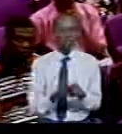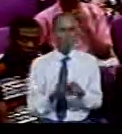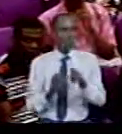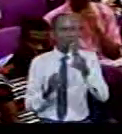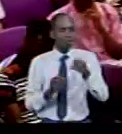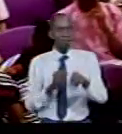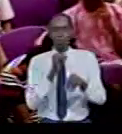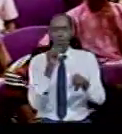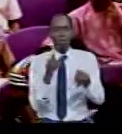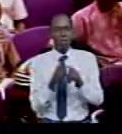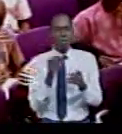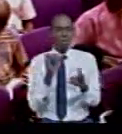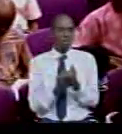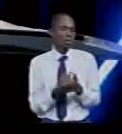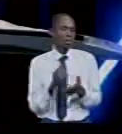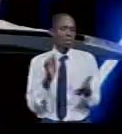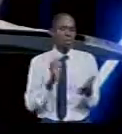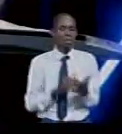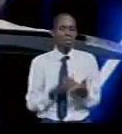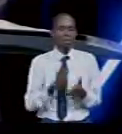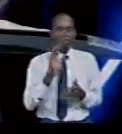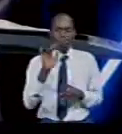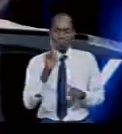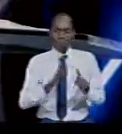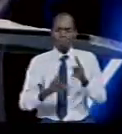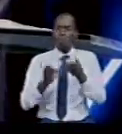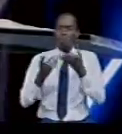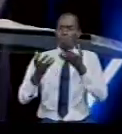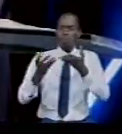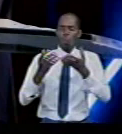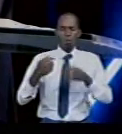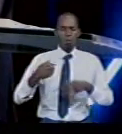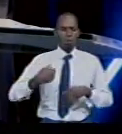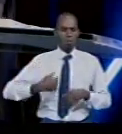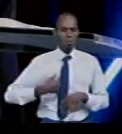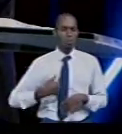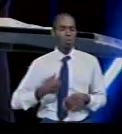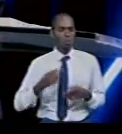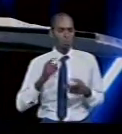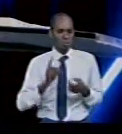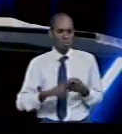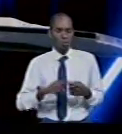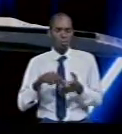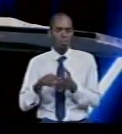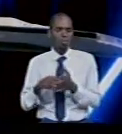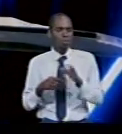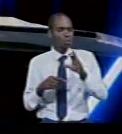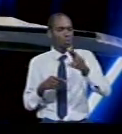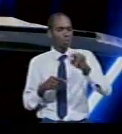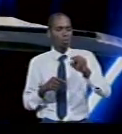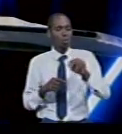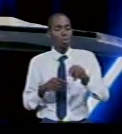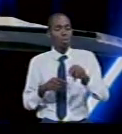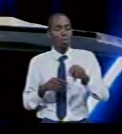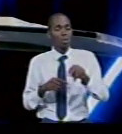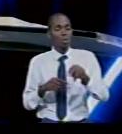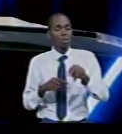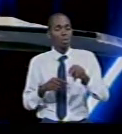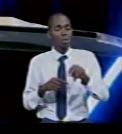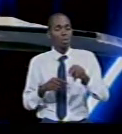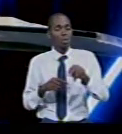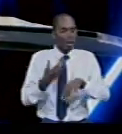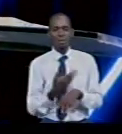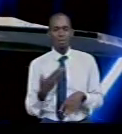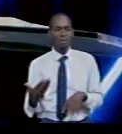people want me to know, not by the decision of the people. Difficulties are there, dangers